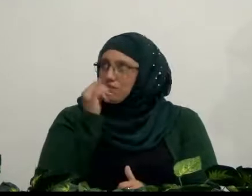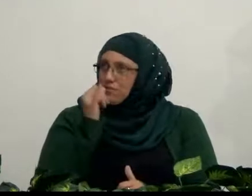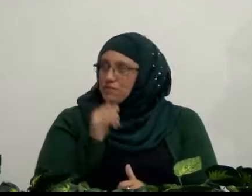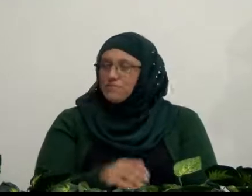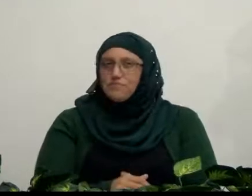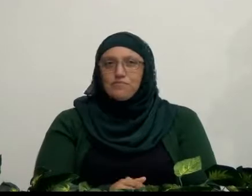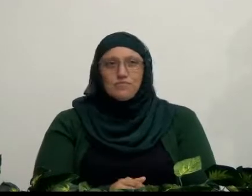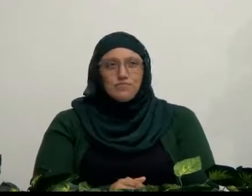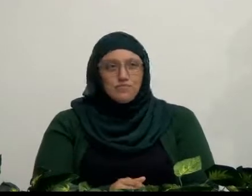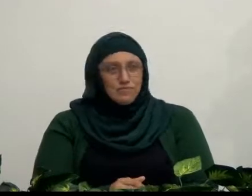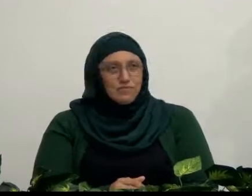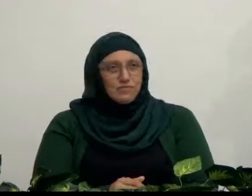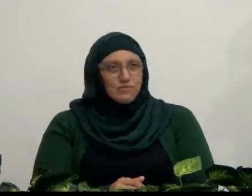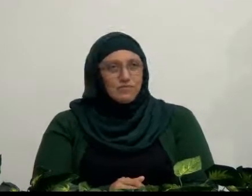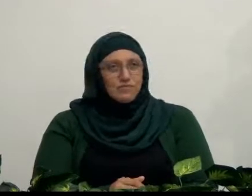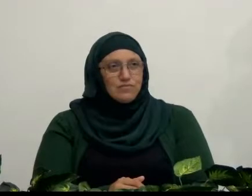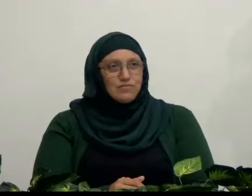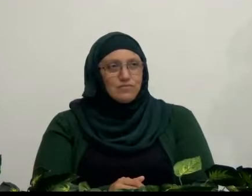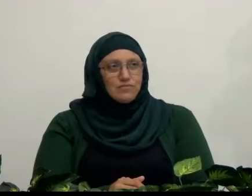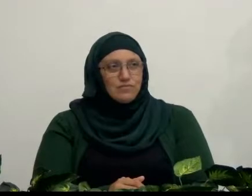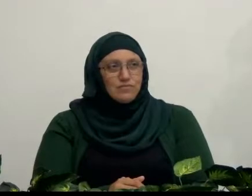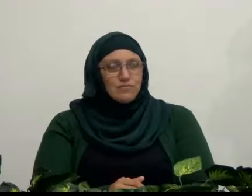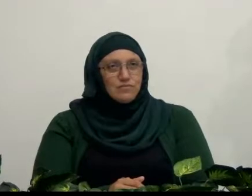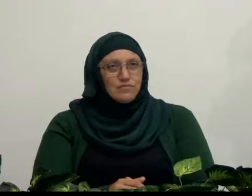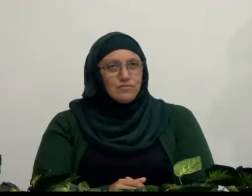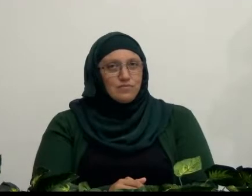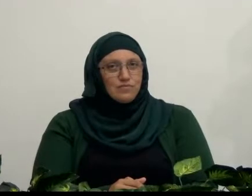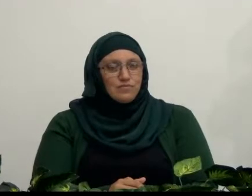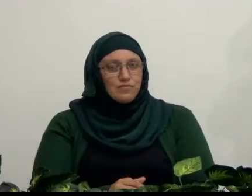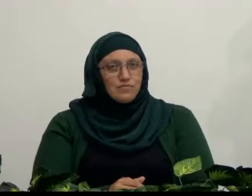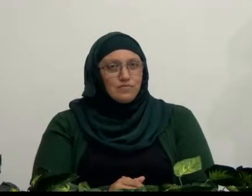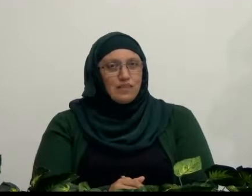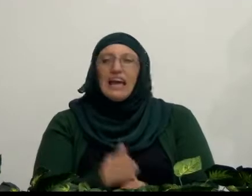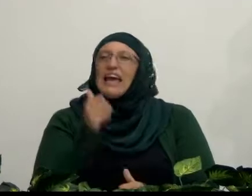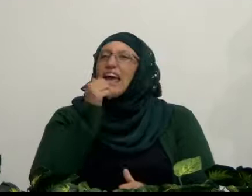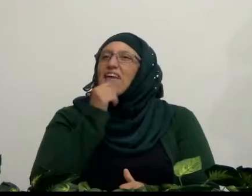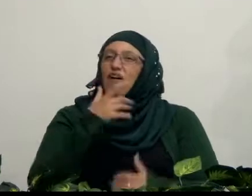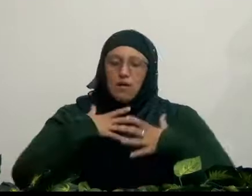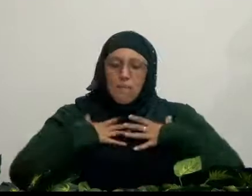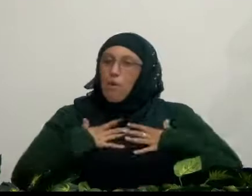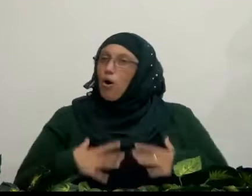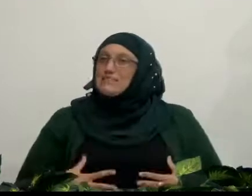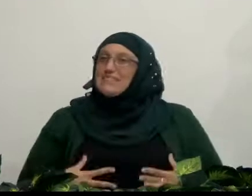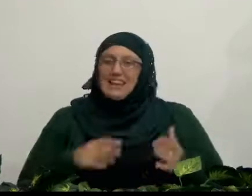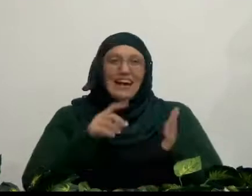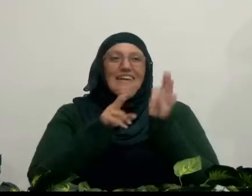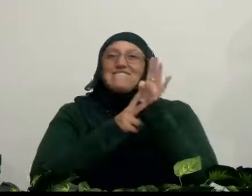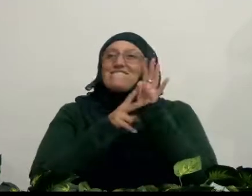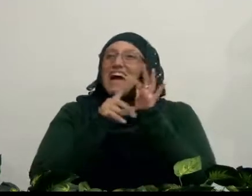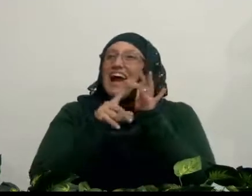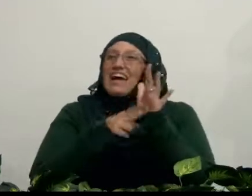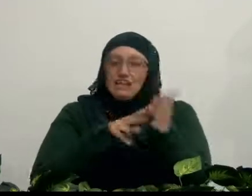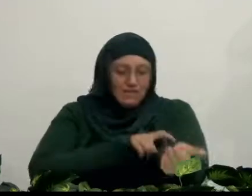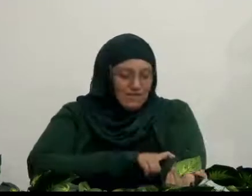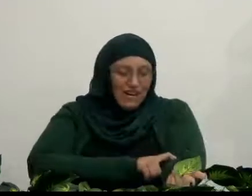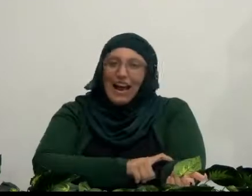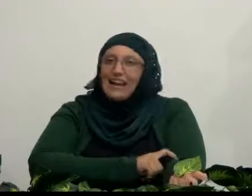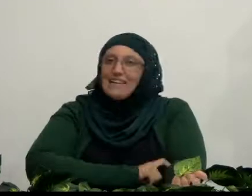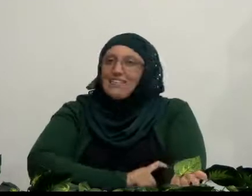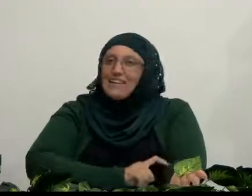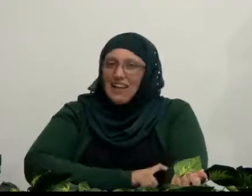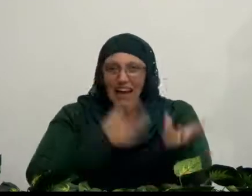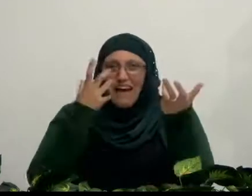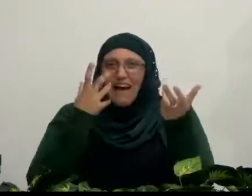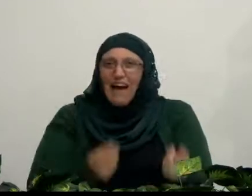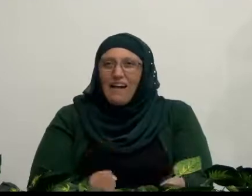One vein is cut, is bleeding. One vein now in Lebanon, in Beirut, is bleeding.